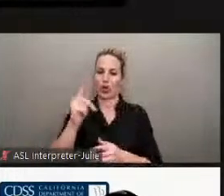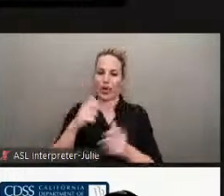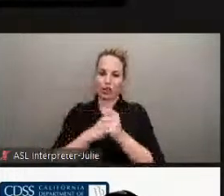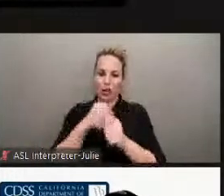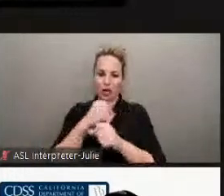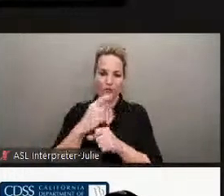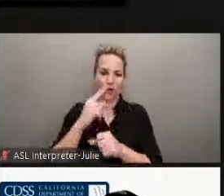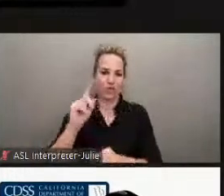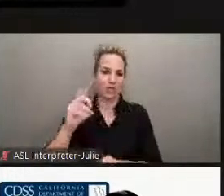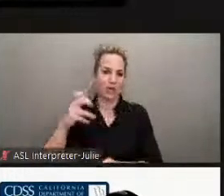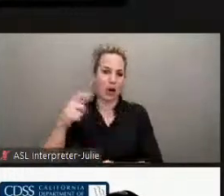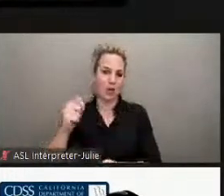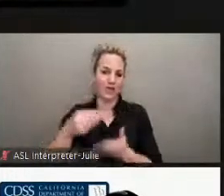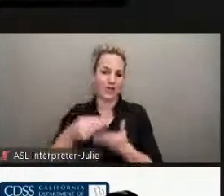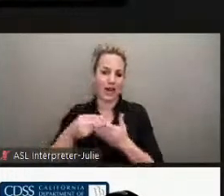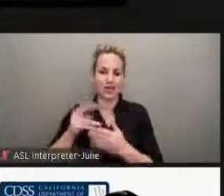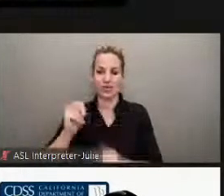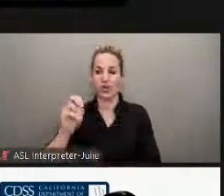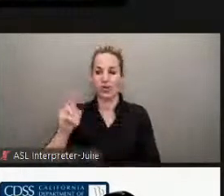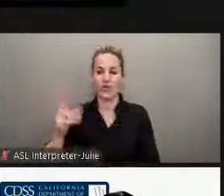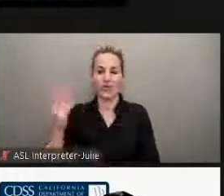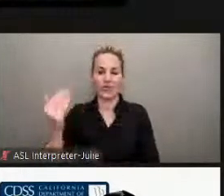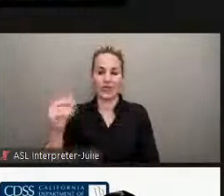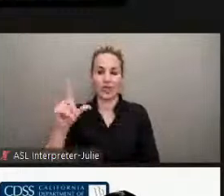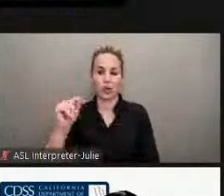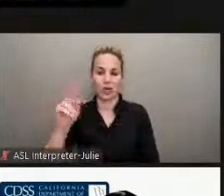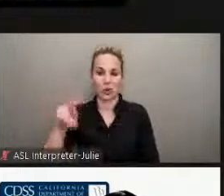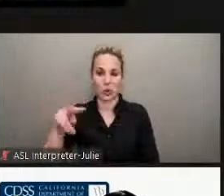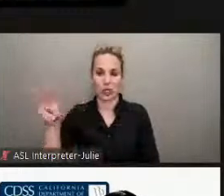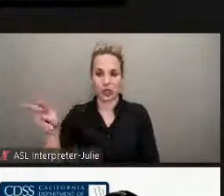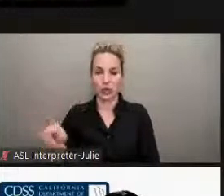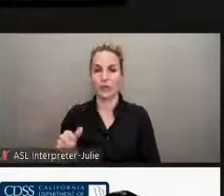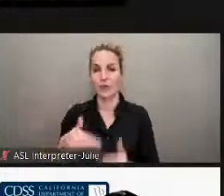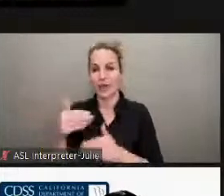Department of Finance on November 15th, 2022. Next slide, please.